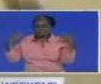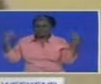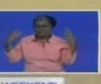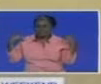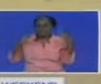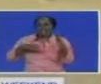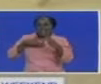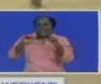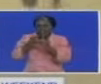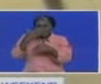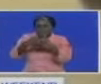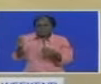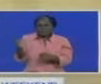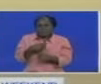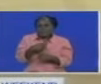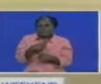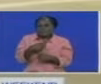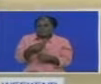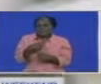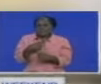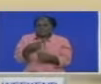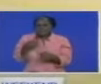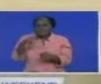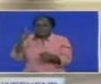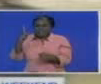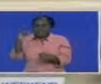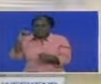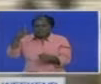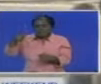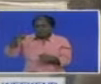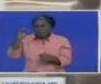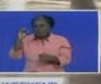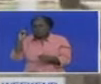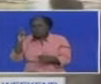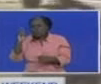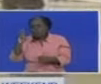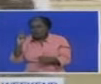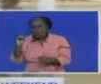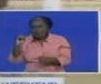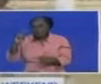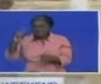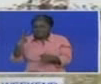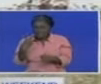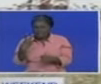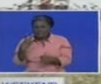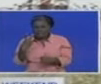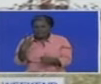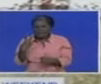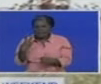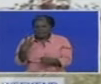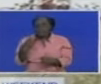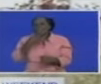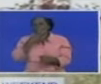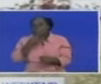next month. Fellow marathoner Hela Kiprop would finish second, while Lucy Kabu came in third. In the men's